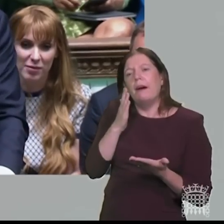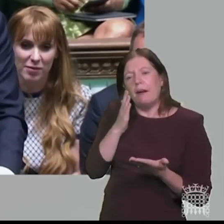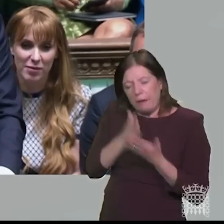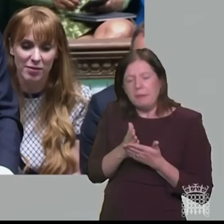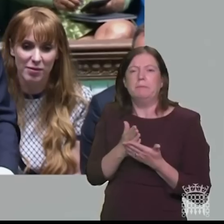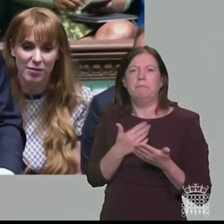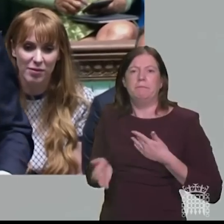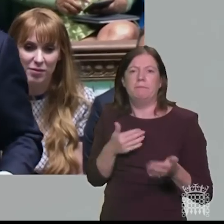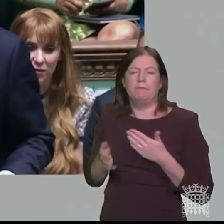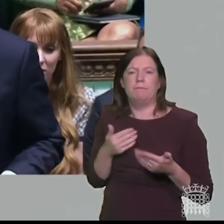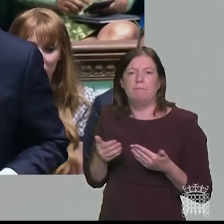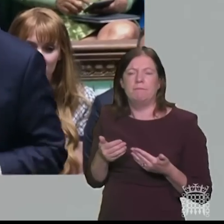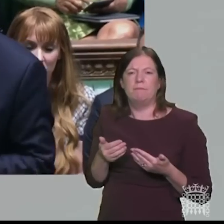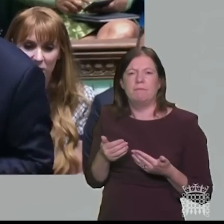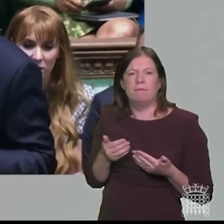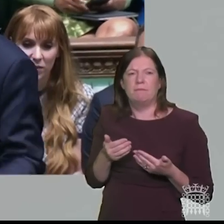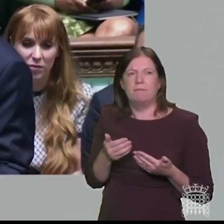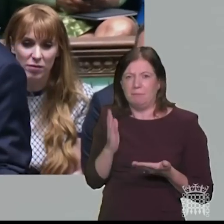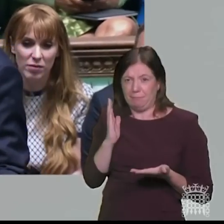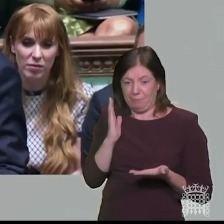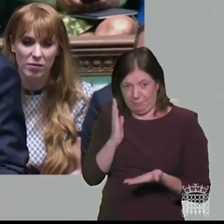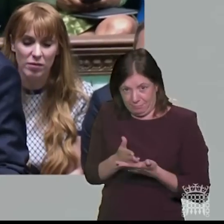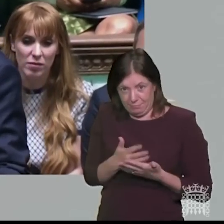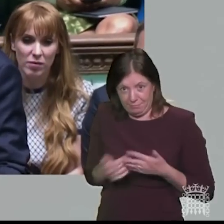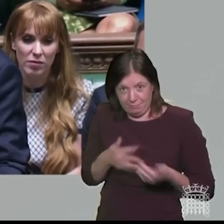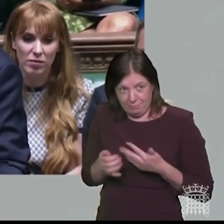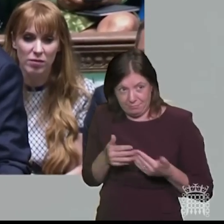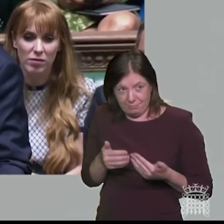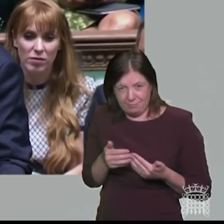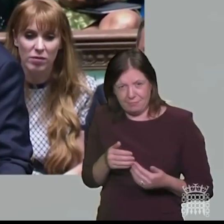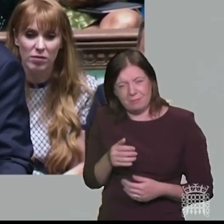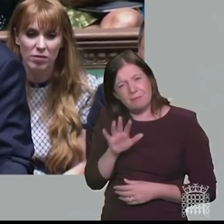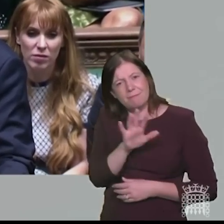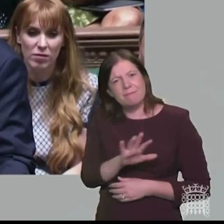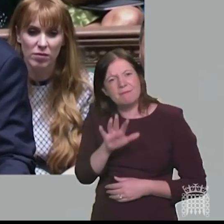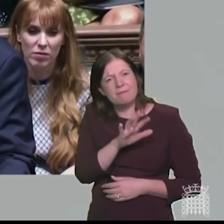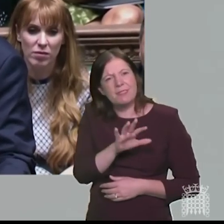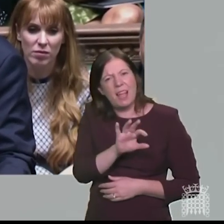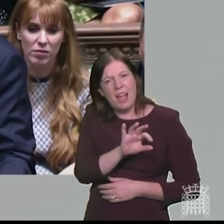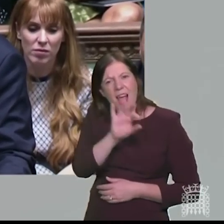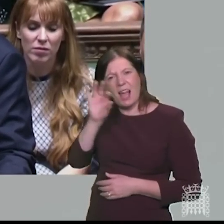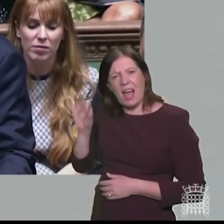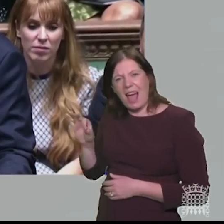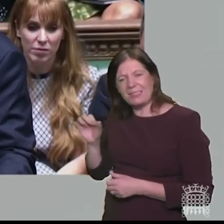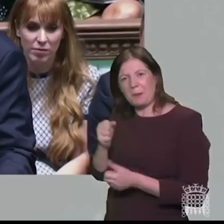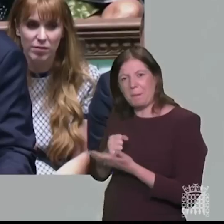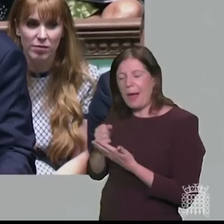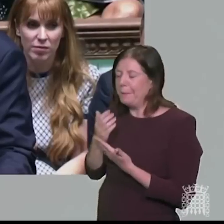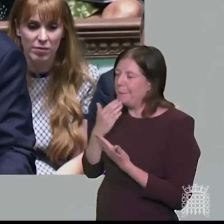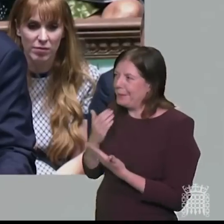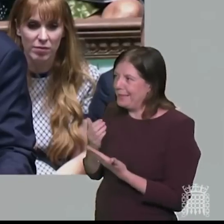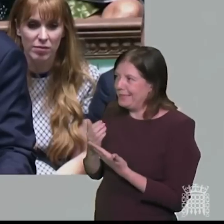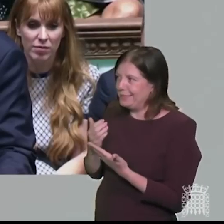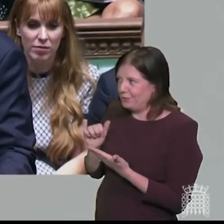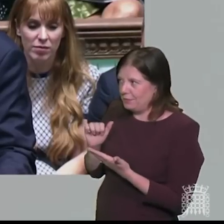it. But his definition of 100% on it is to gently ask the banks to do the right thing. His